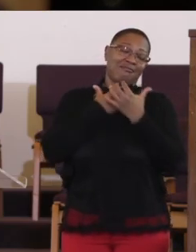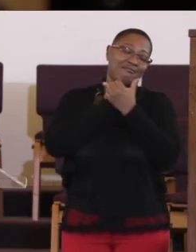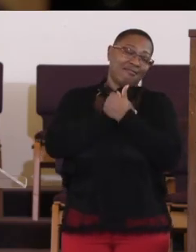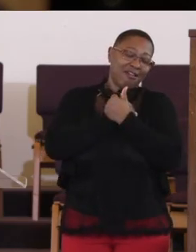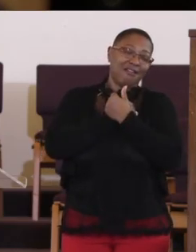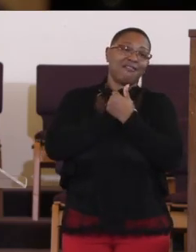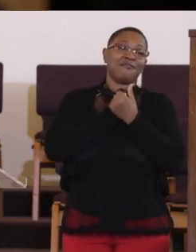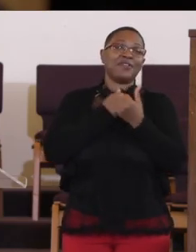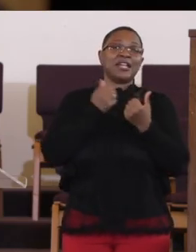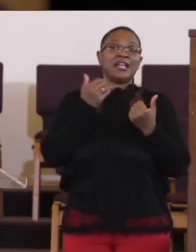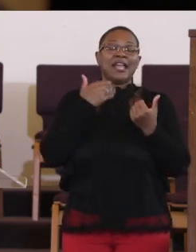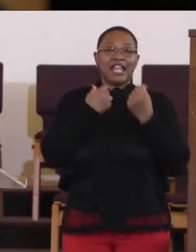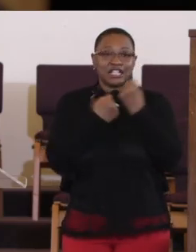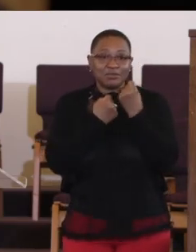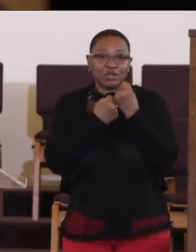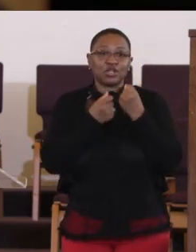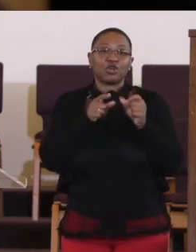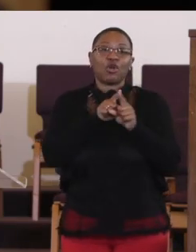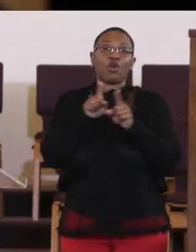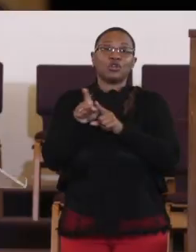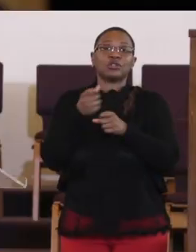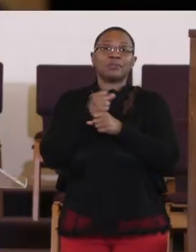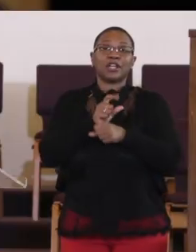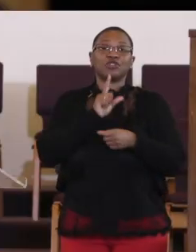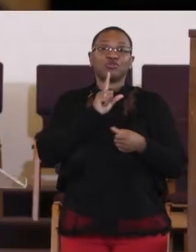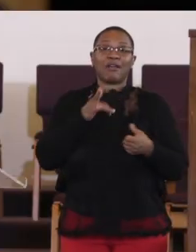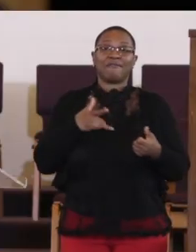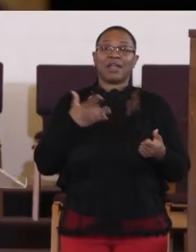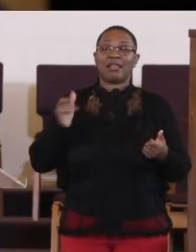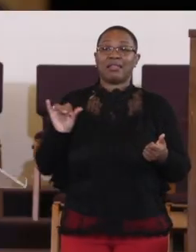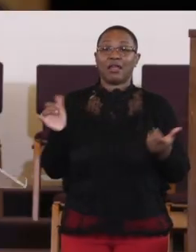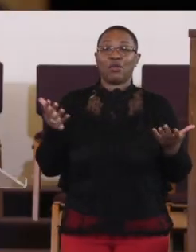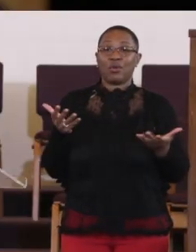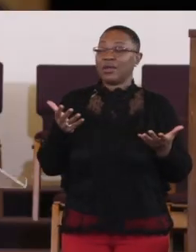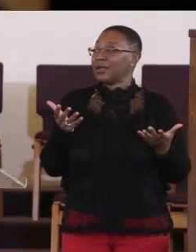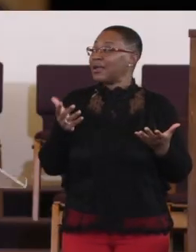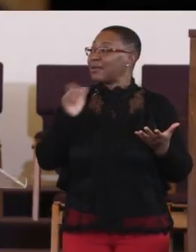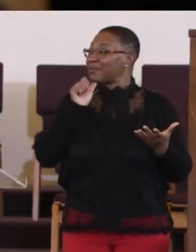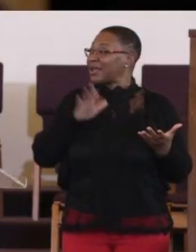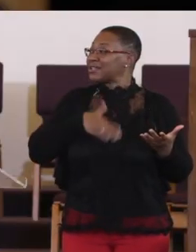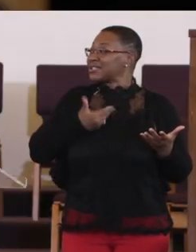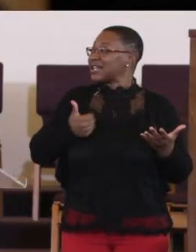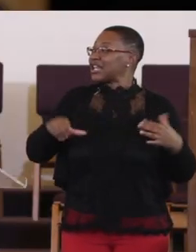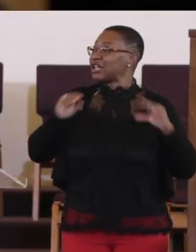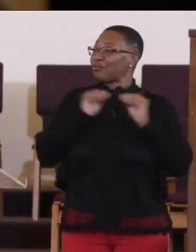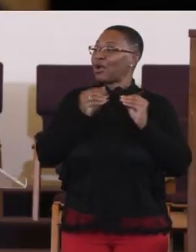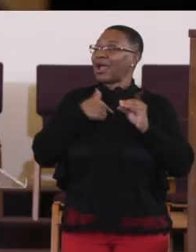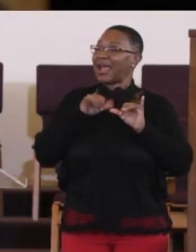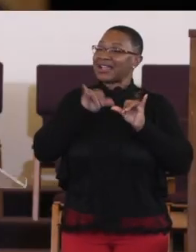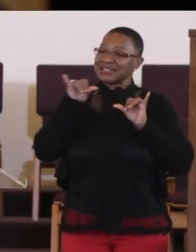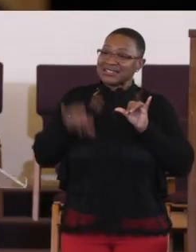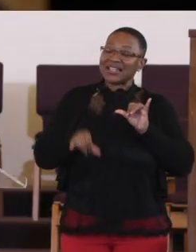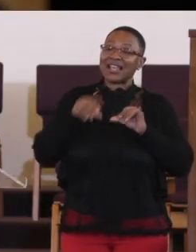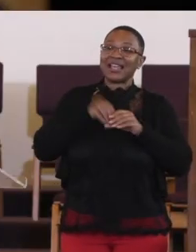assurance. You have also made me feel that I'm not upset anymore that I stayed in this city and lost